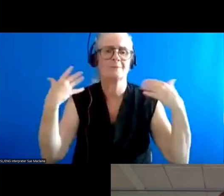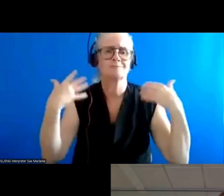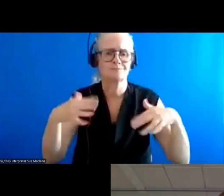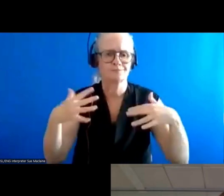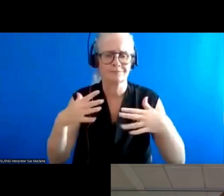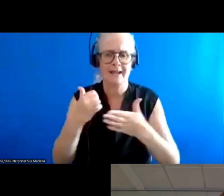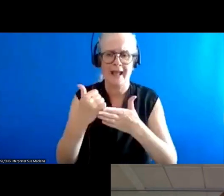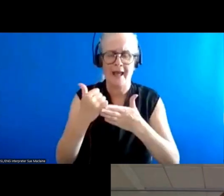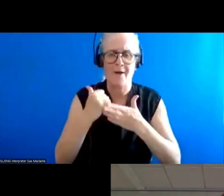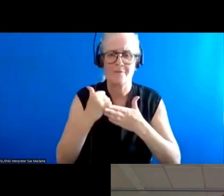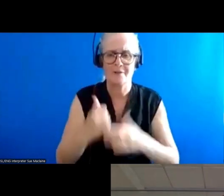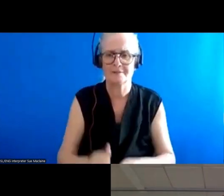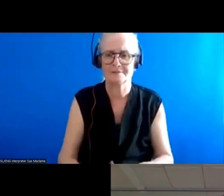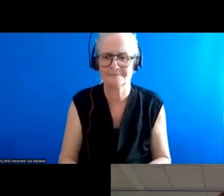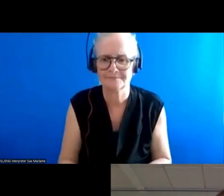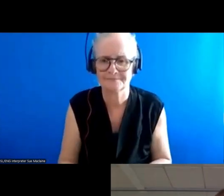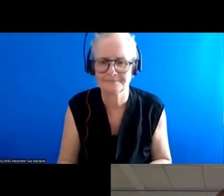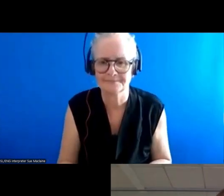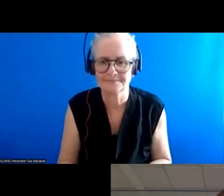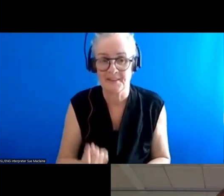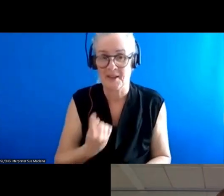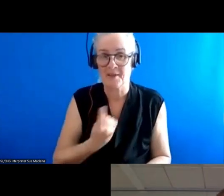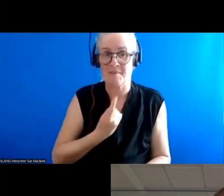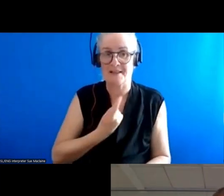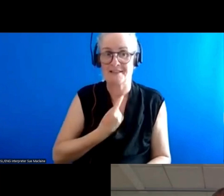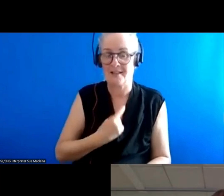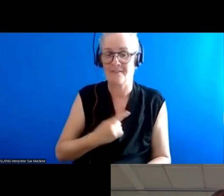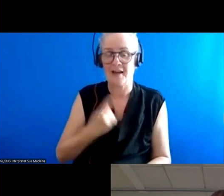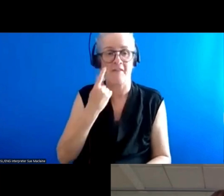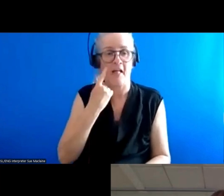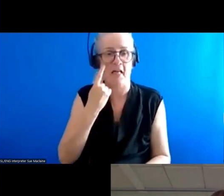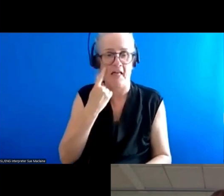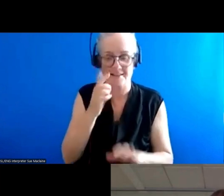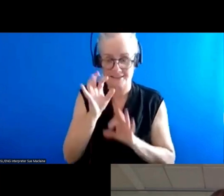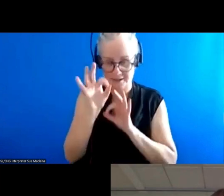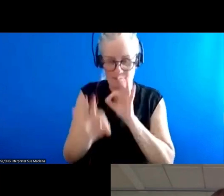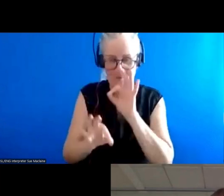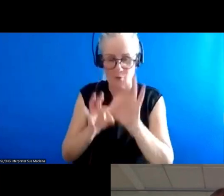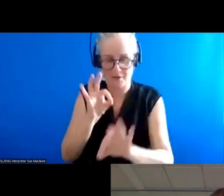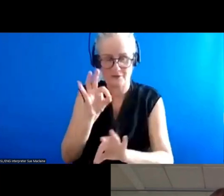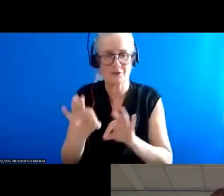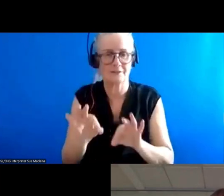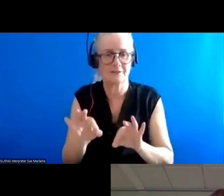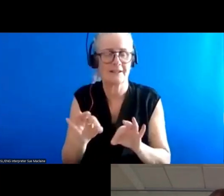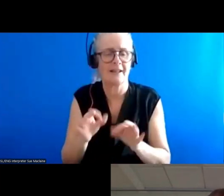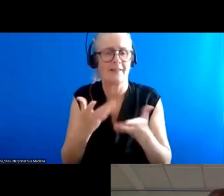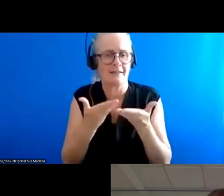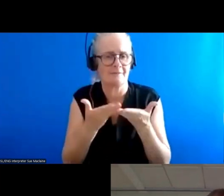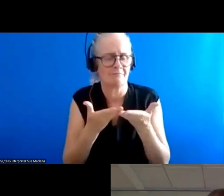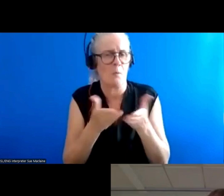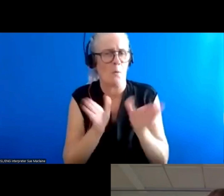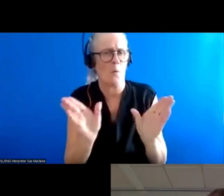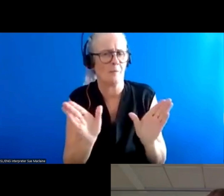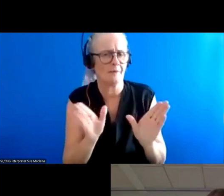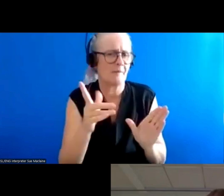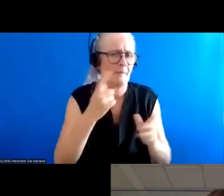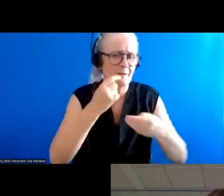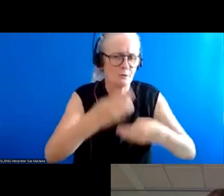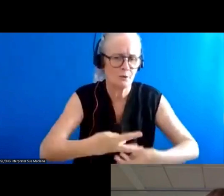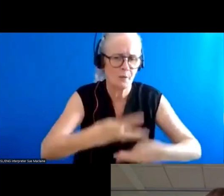I've got some questions, but I think if we look at the chat and let kind of open it out to everyone else, that would be fantastic.